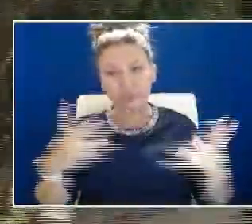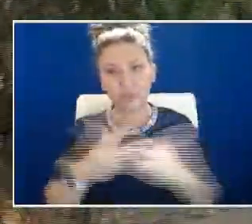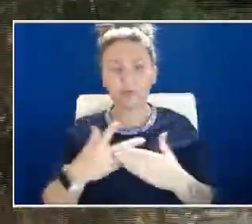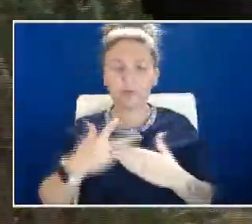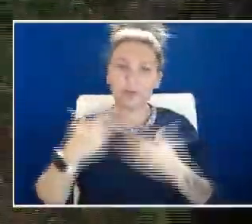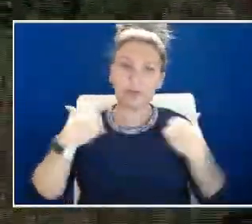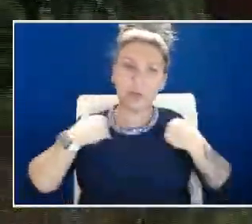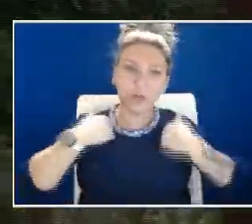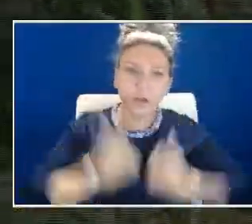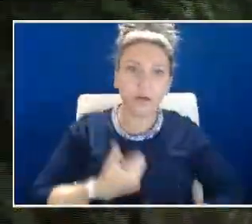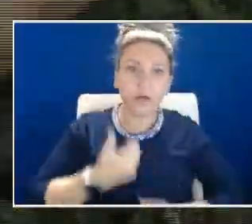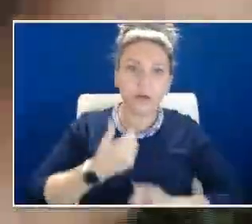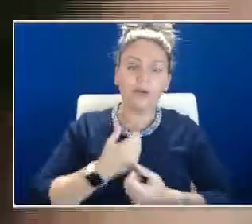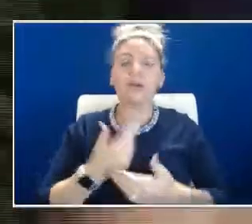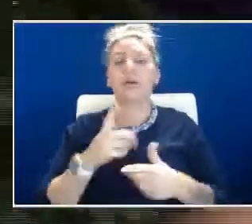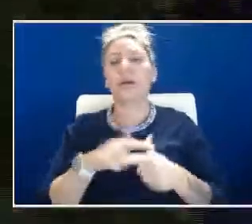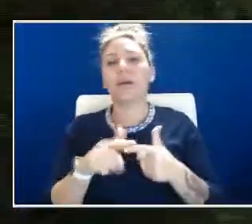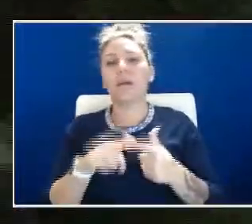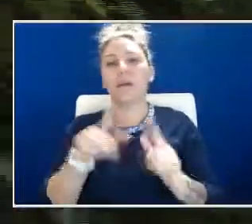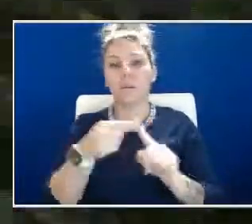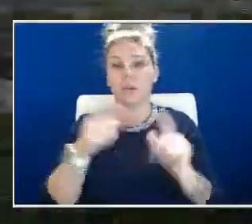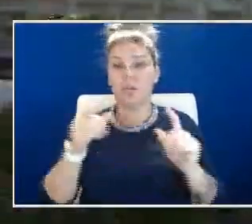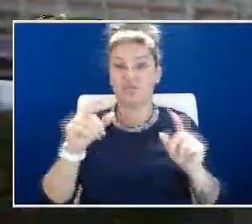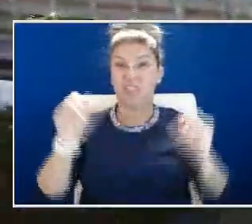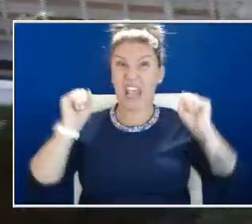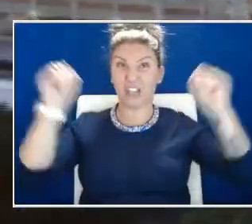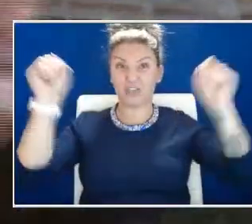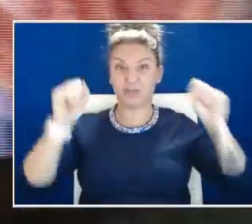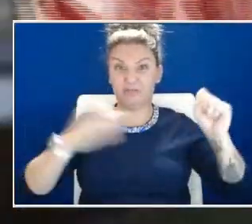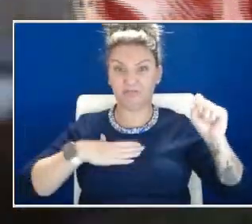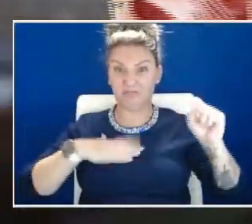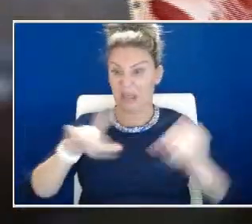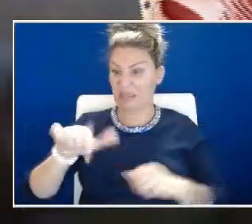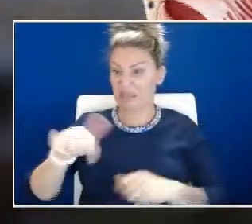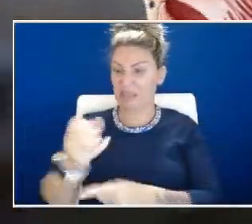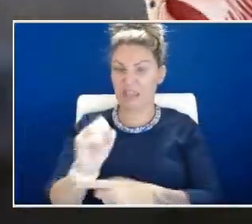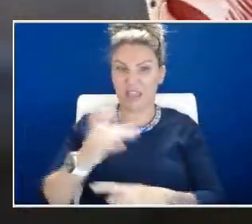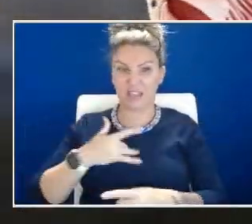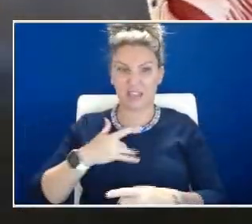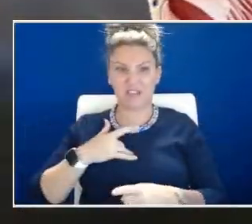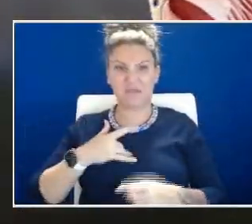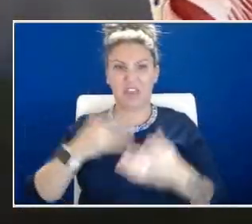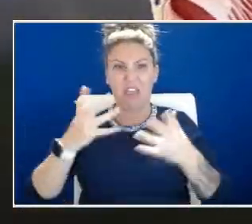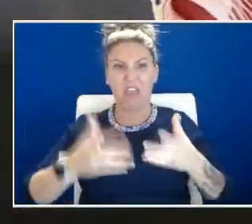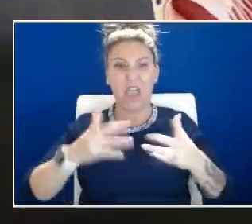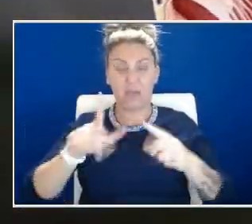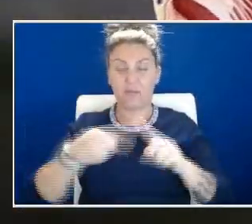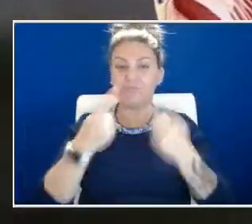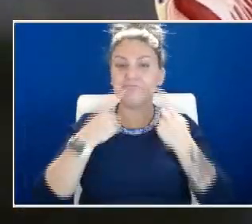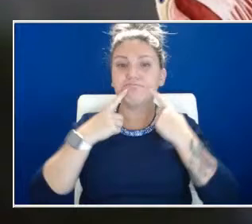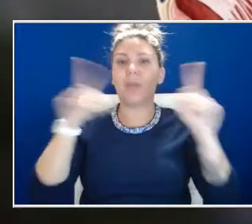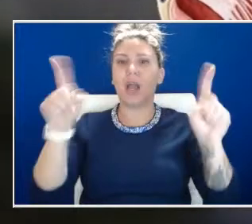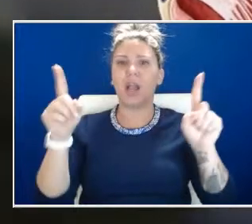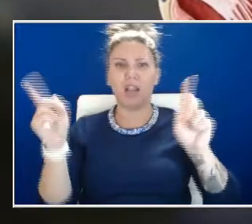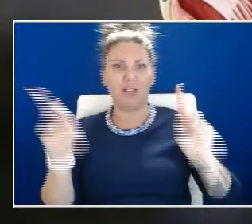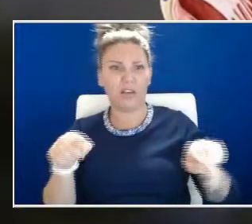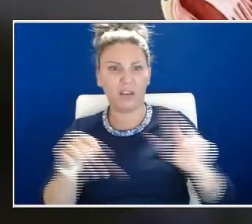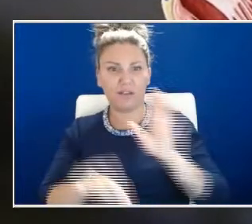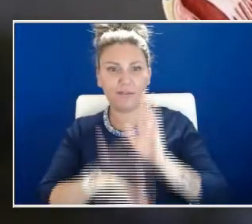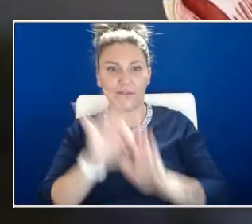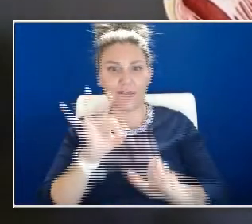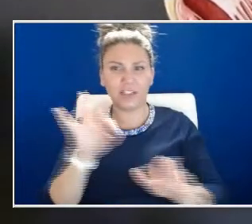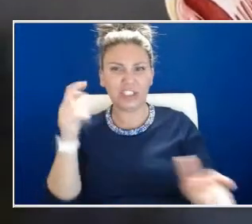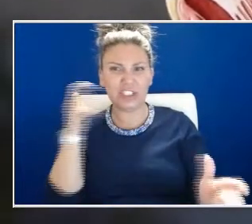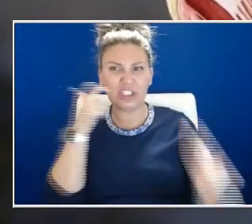and when I did exercise, my legs felt heavy. So when he finally went to the doctor, they discovered there was a huge problem